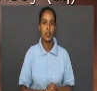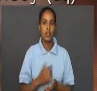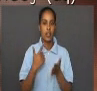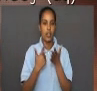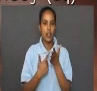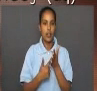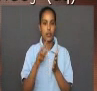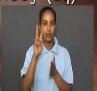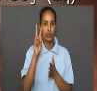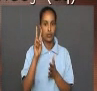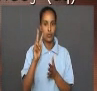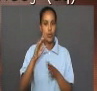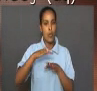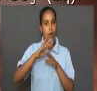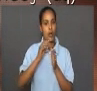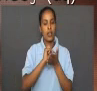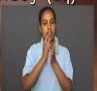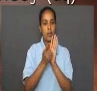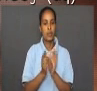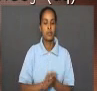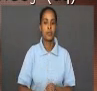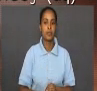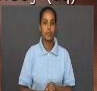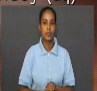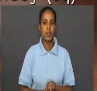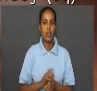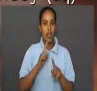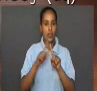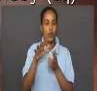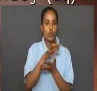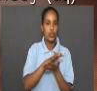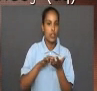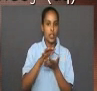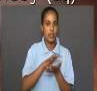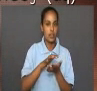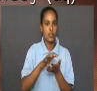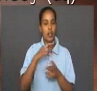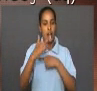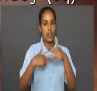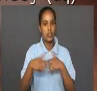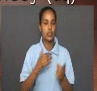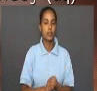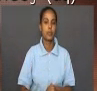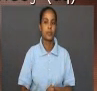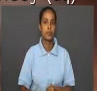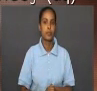Here are two more examples of heterogeneous reaction.